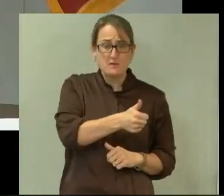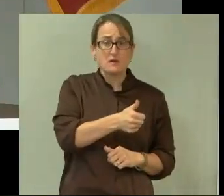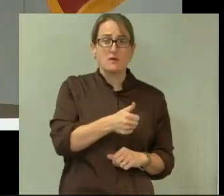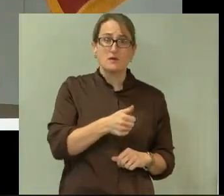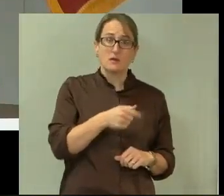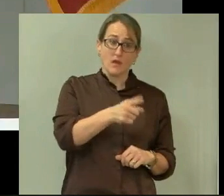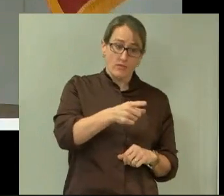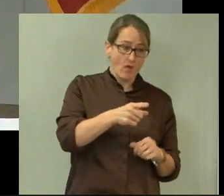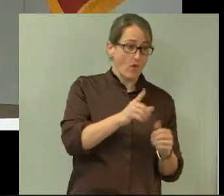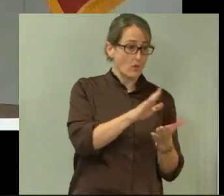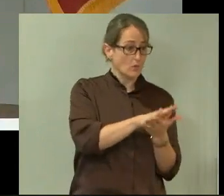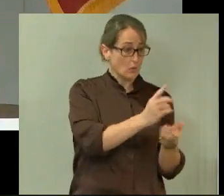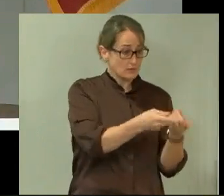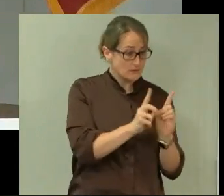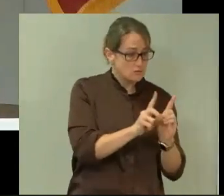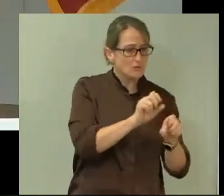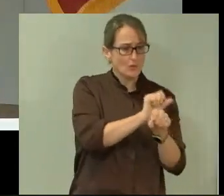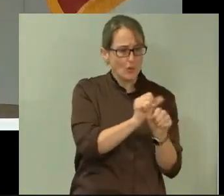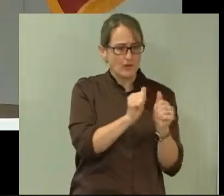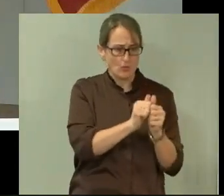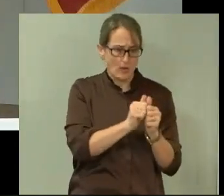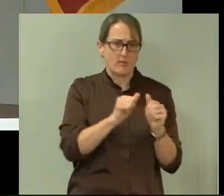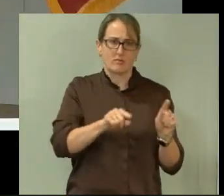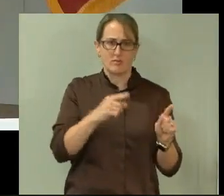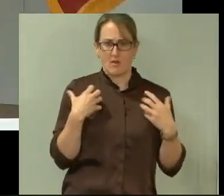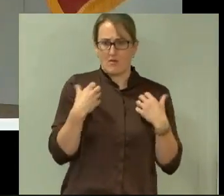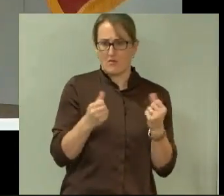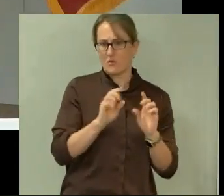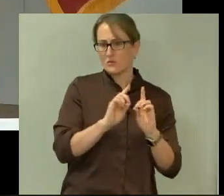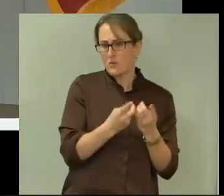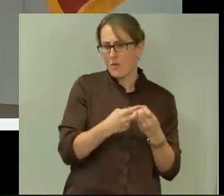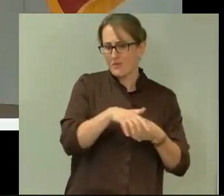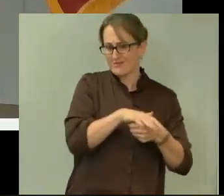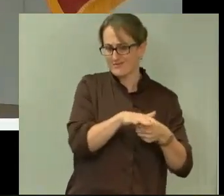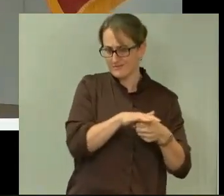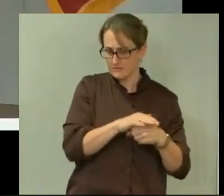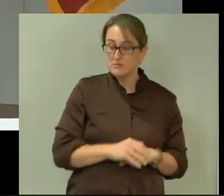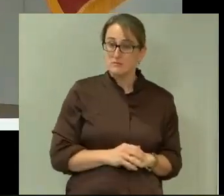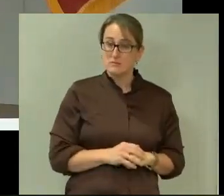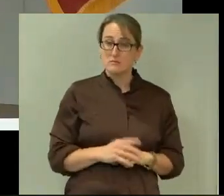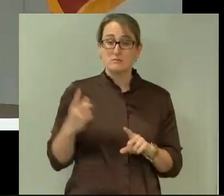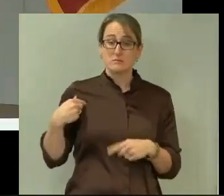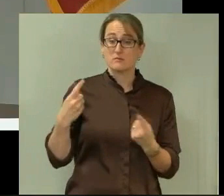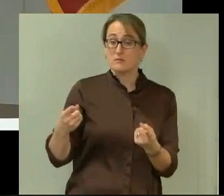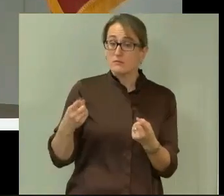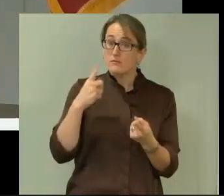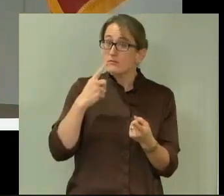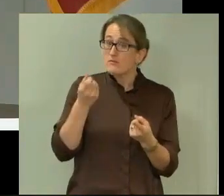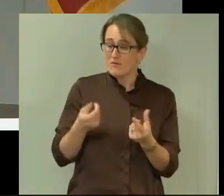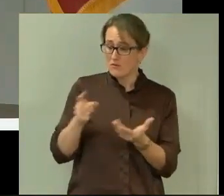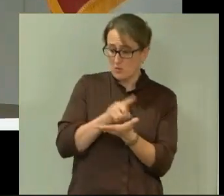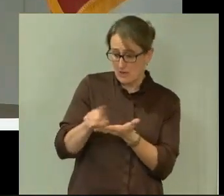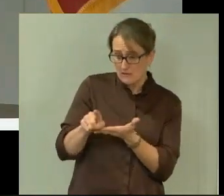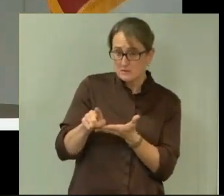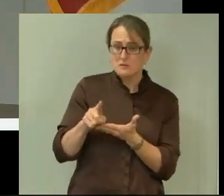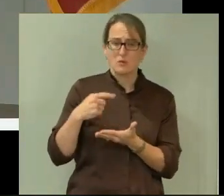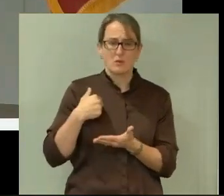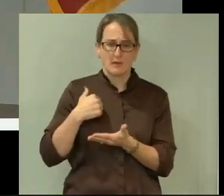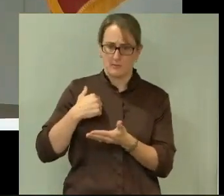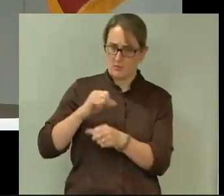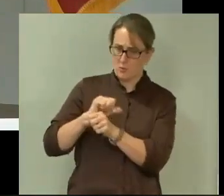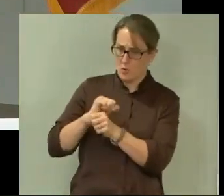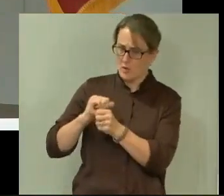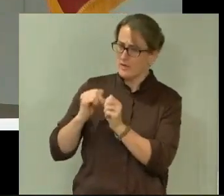your local health department. We have, over the last couple of weeks, been working very closely with the superintendent and